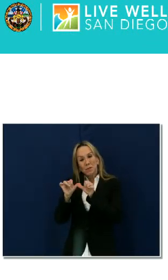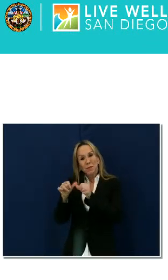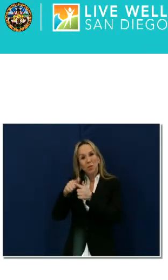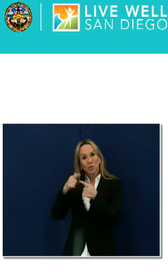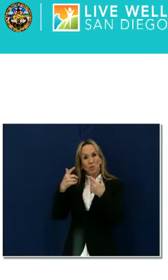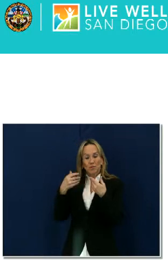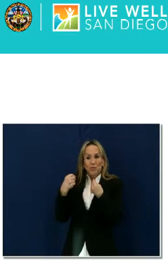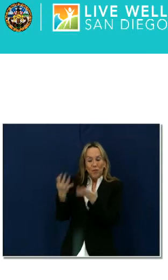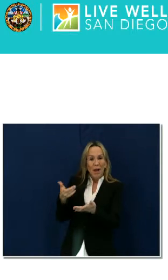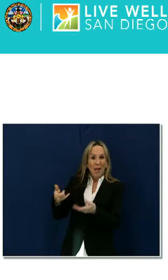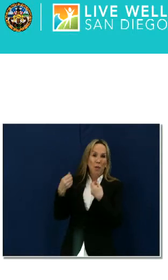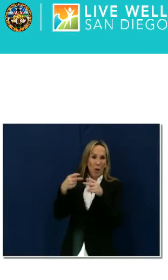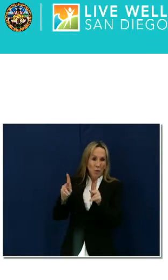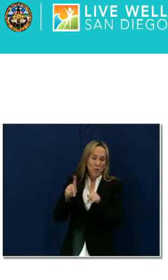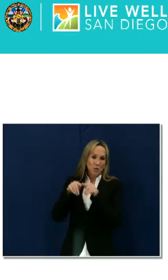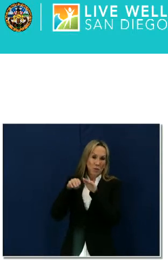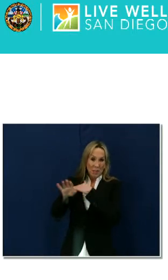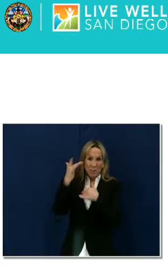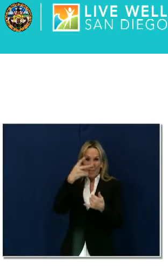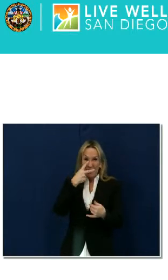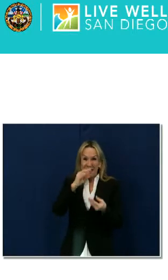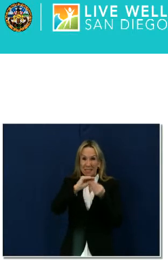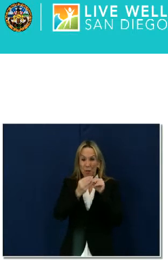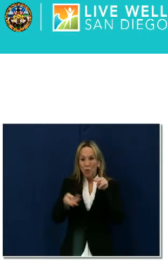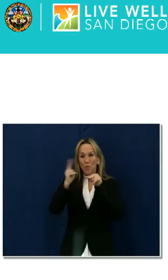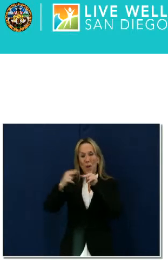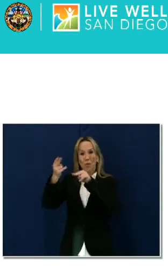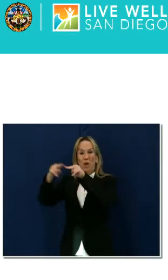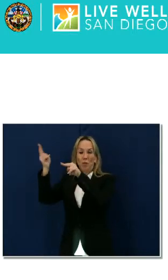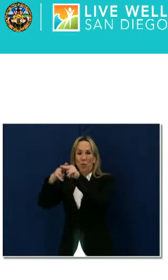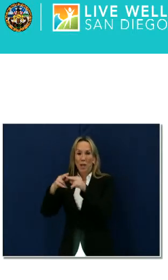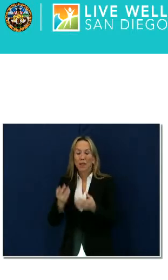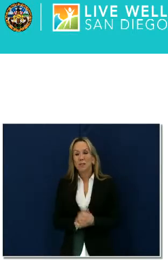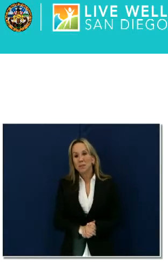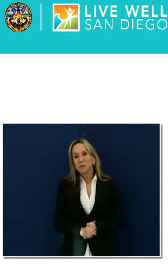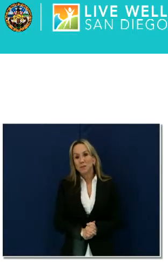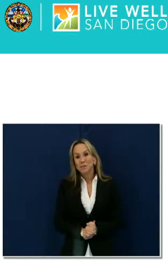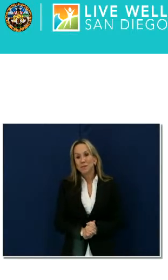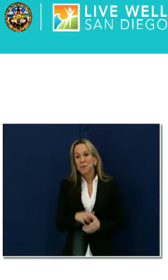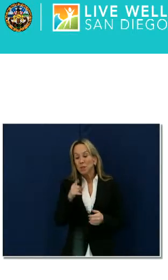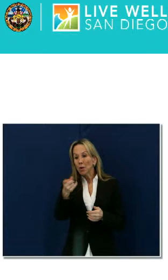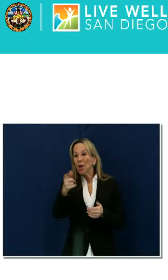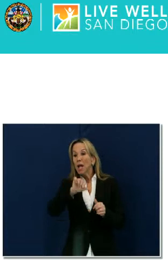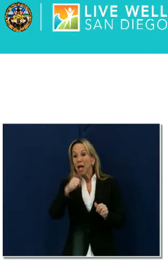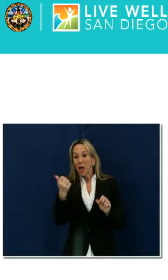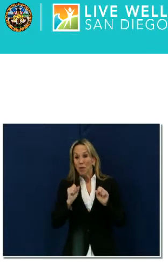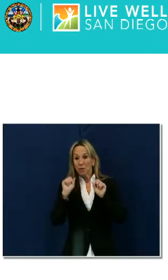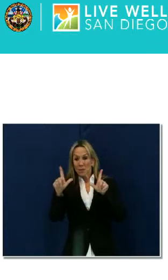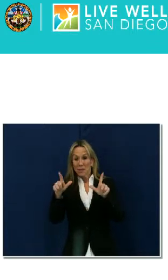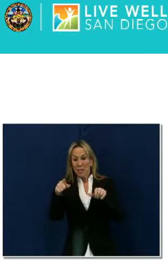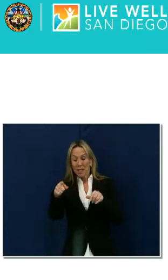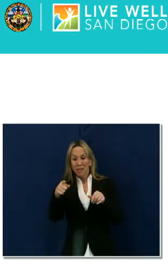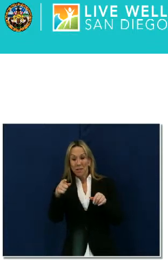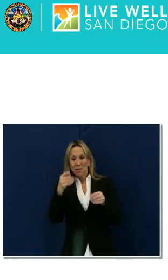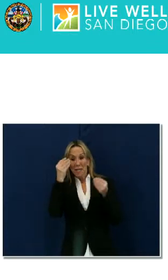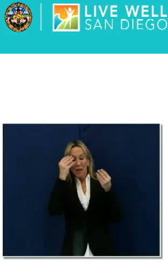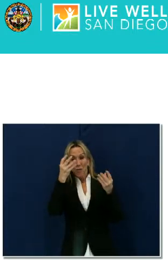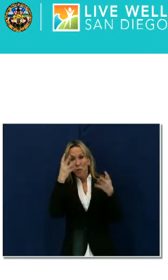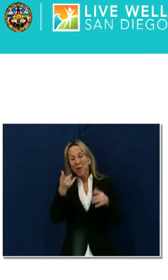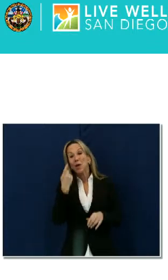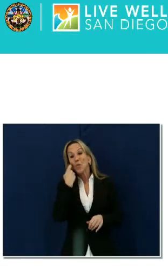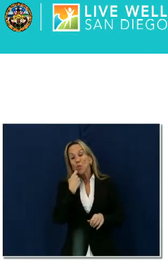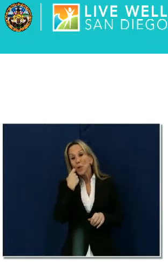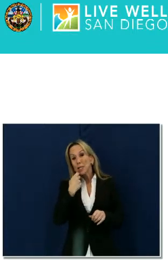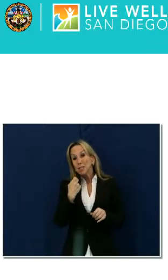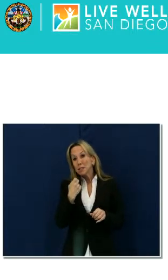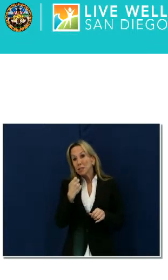rise. Now, on this slide, I just want to share, stay on the last slide. I just want to share some information that was recently released